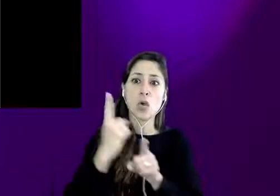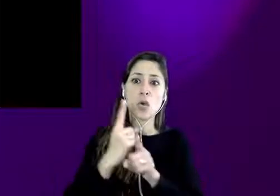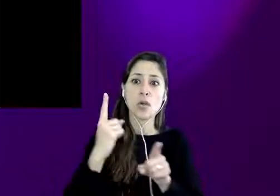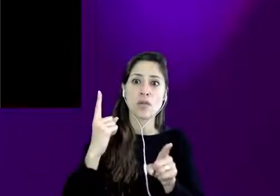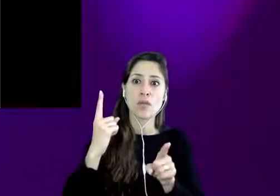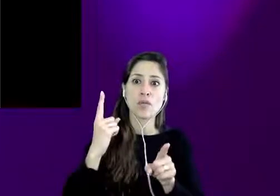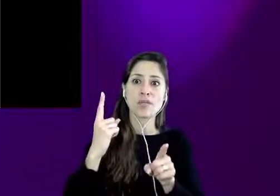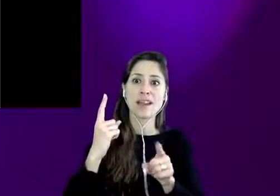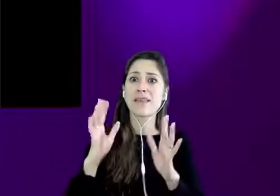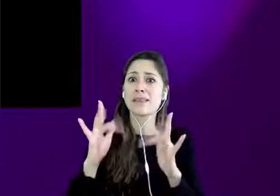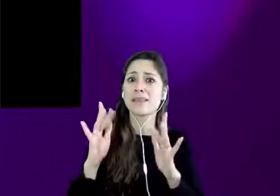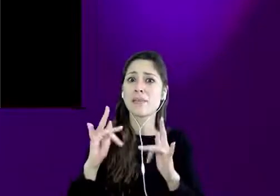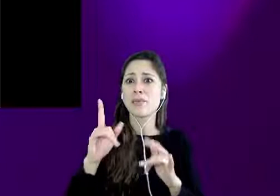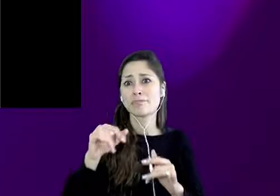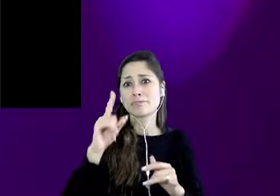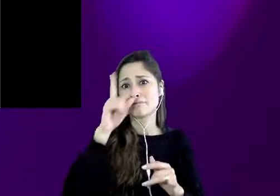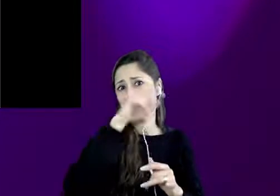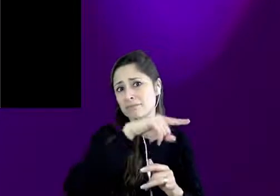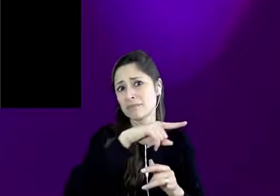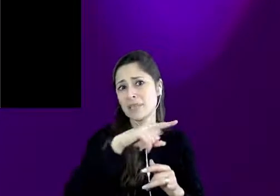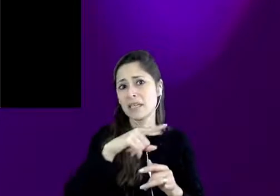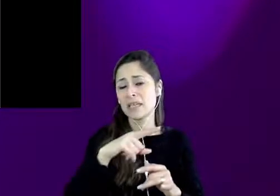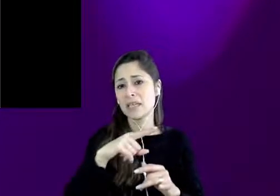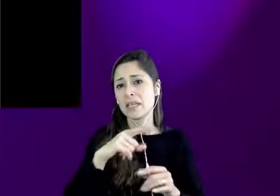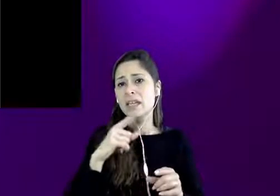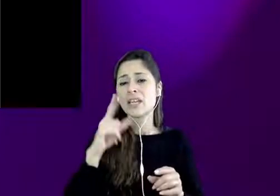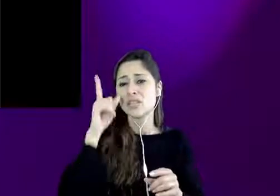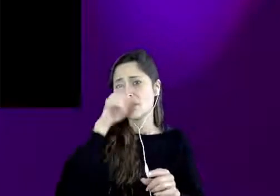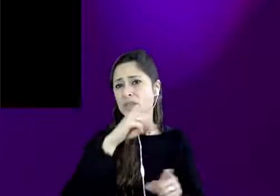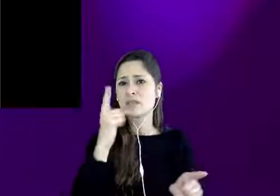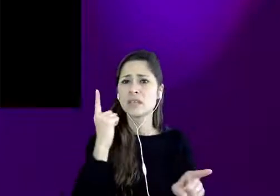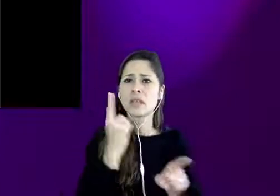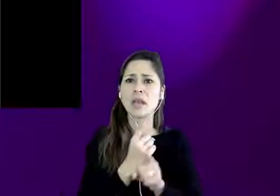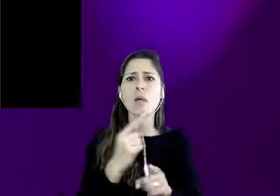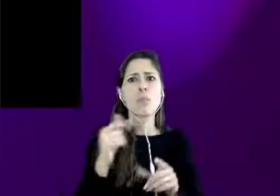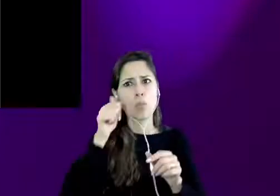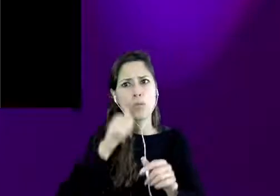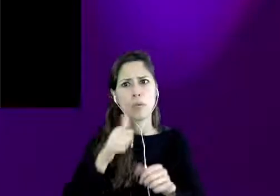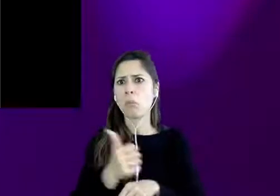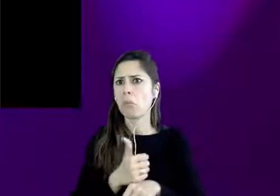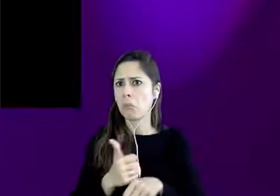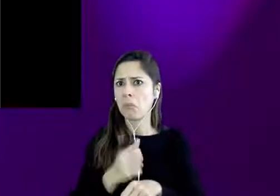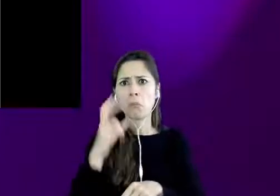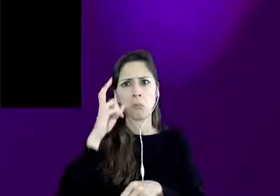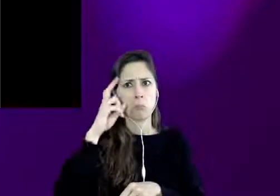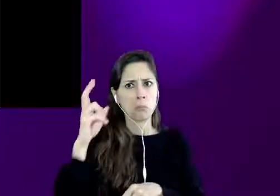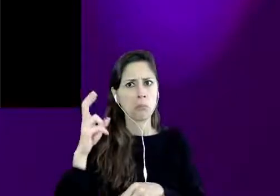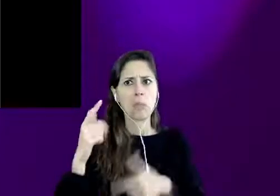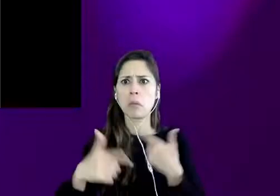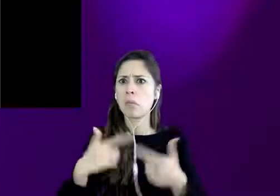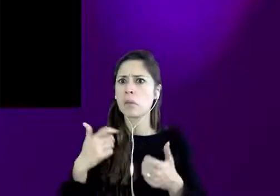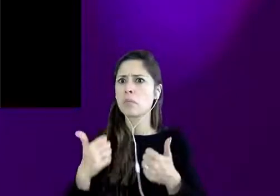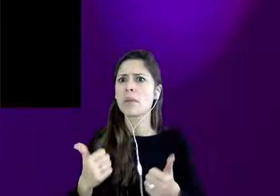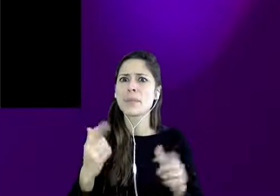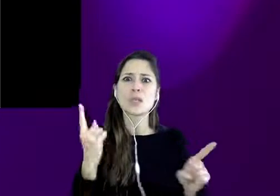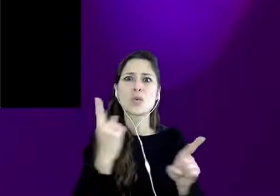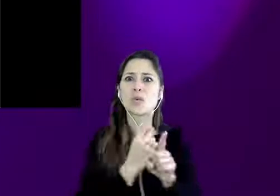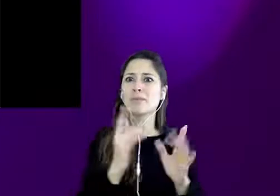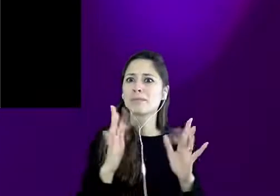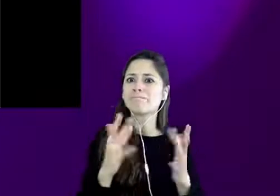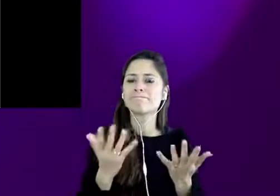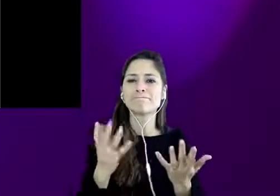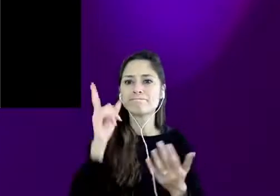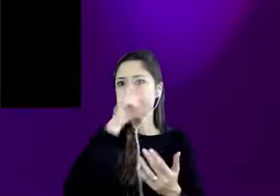professionally, are ready with a good job. And so then the question that we ask is, but why? Why are women that are so